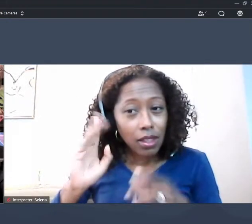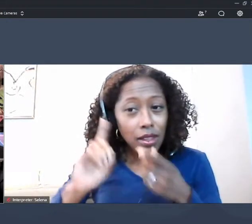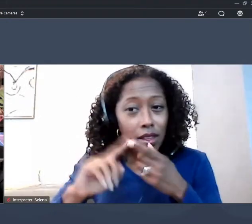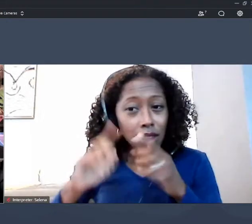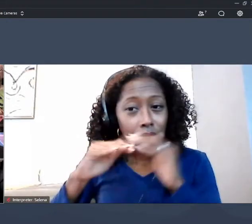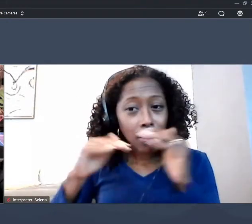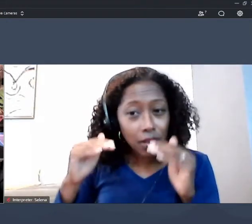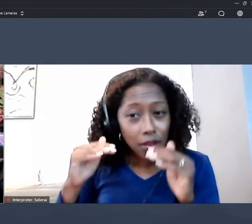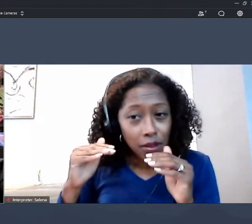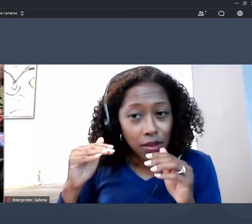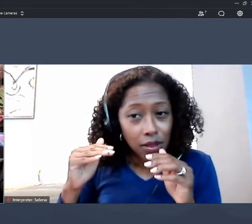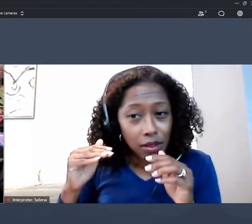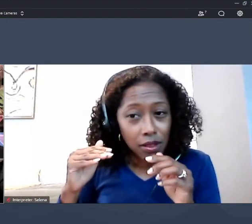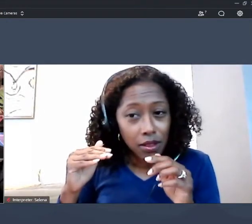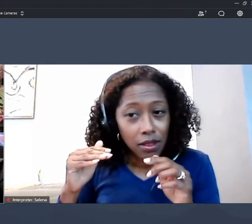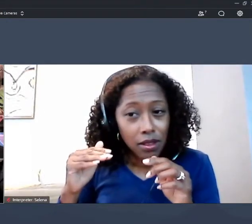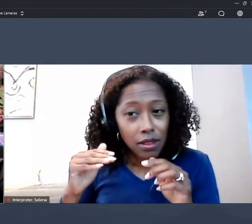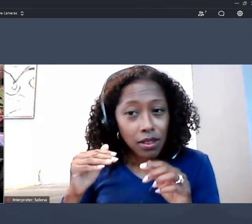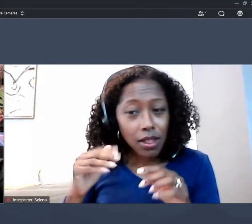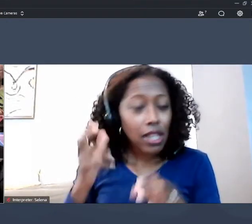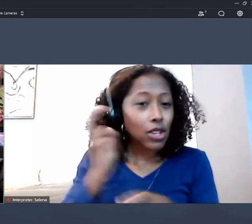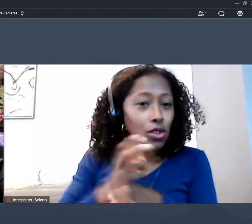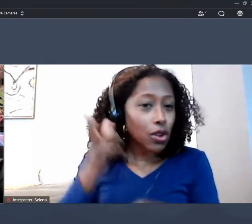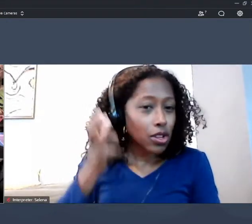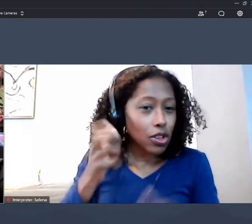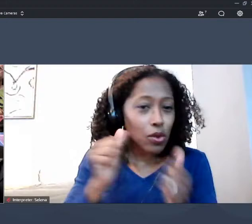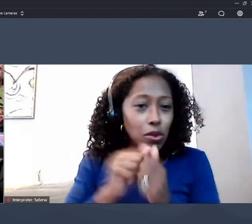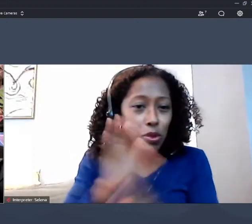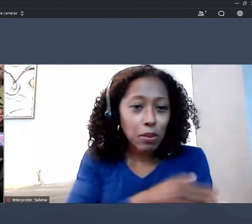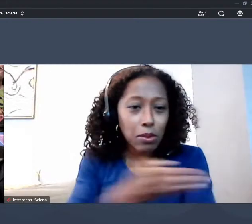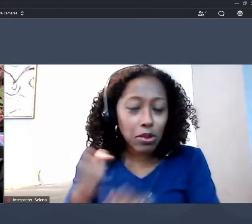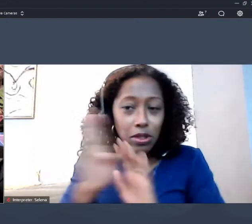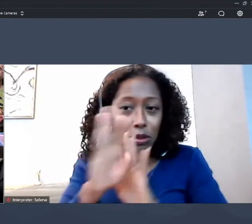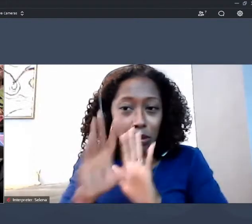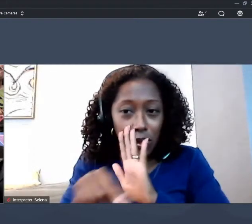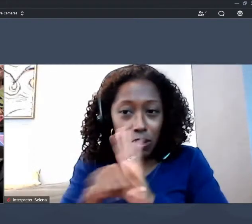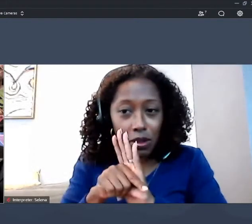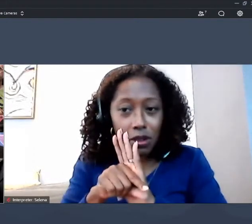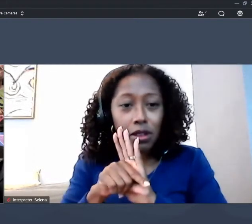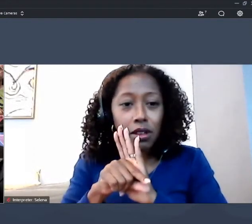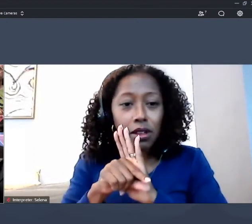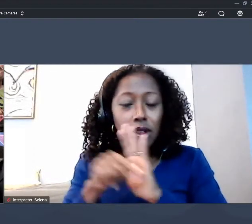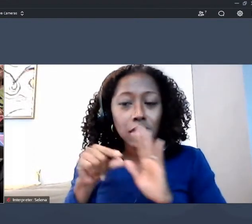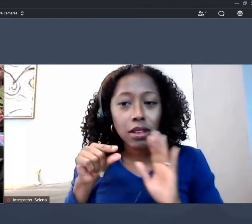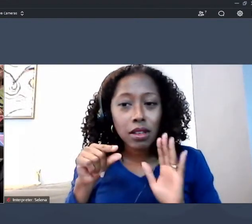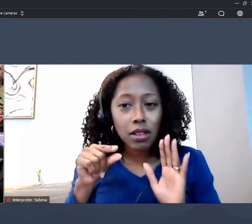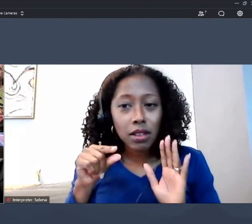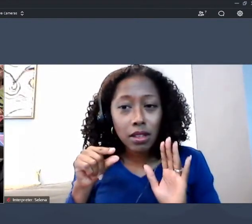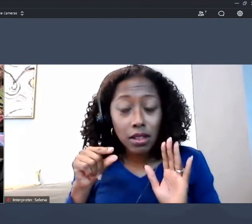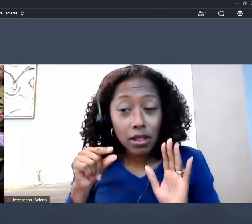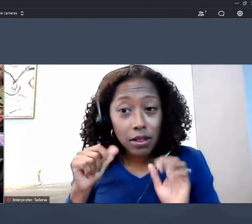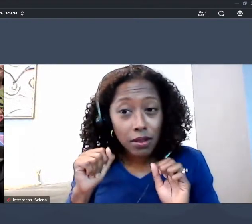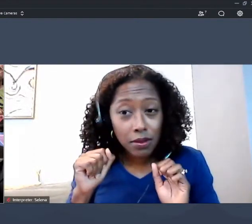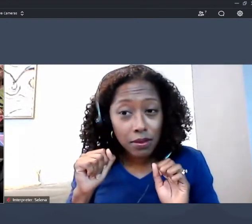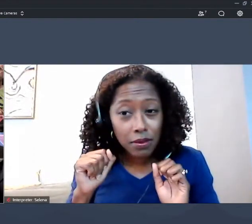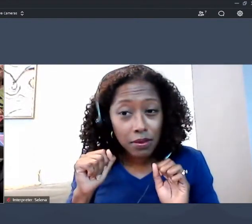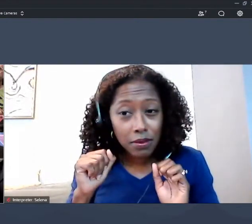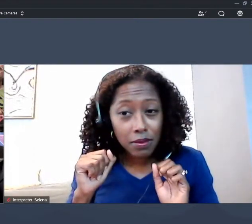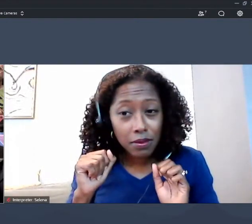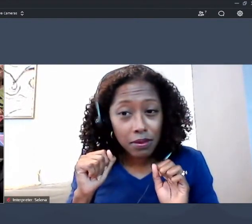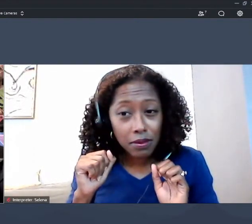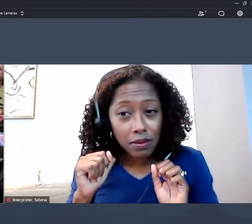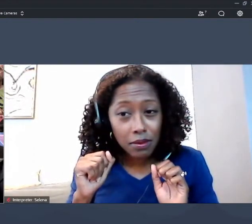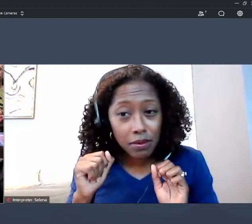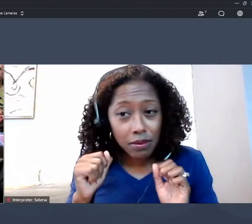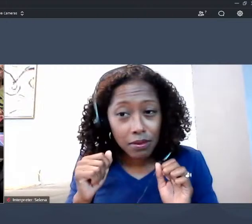equally talented replacement, which they found in Kevin's brother, JC. And whereas the fifth studio album entitled The